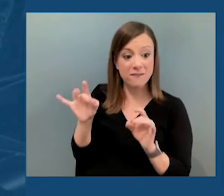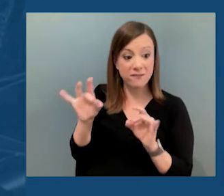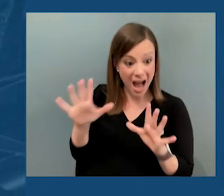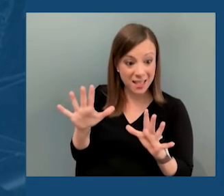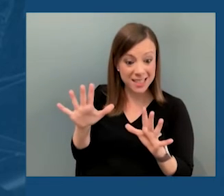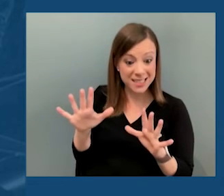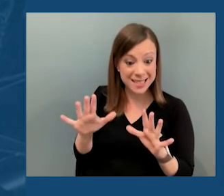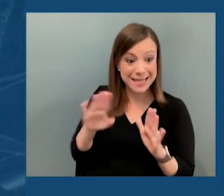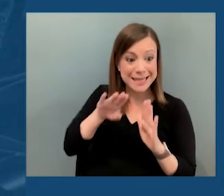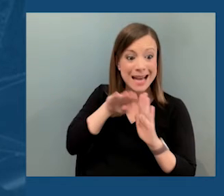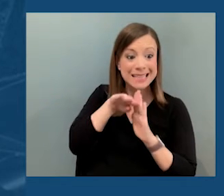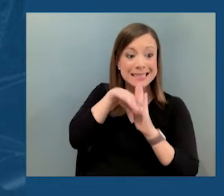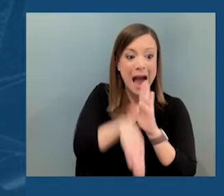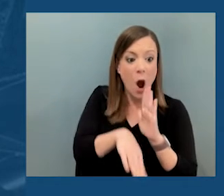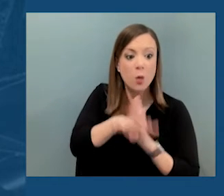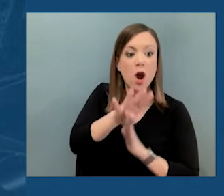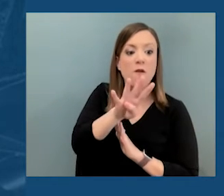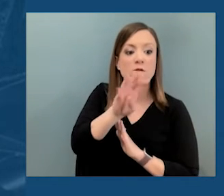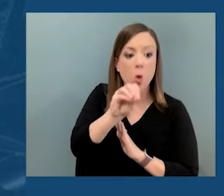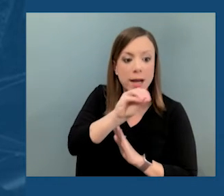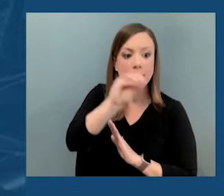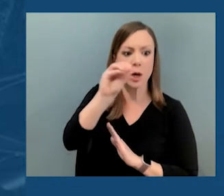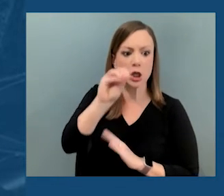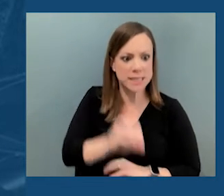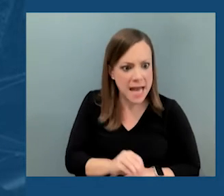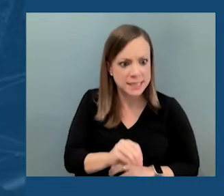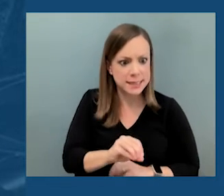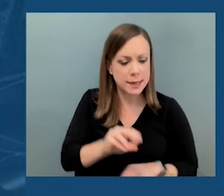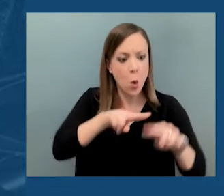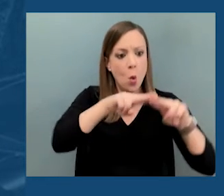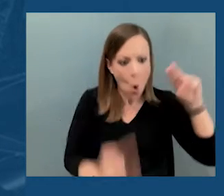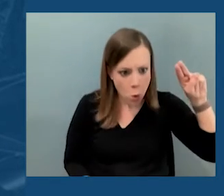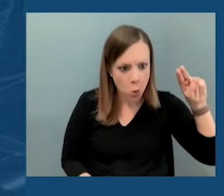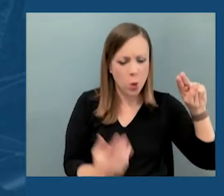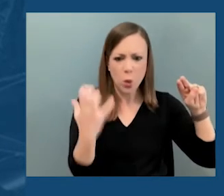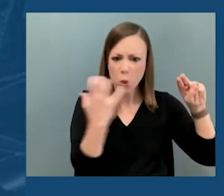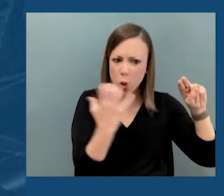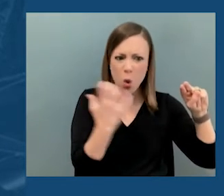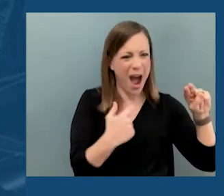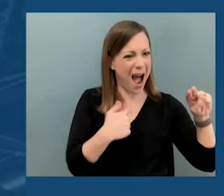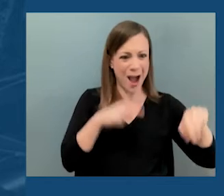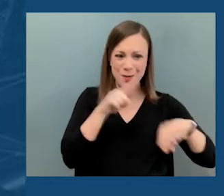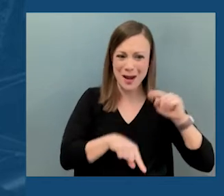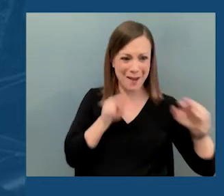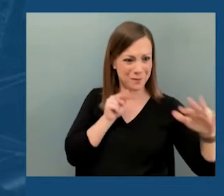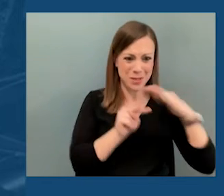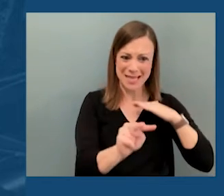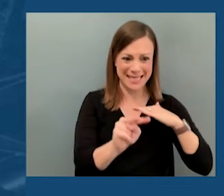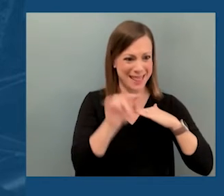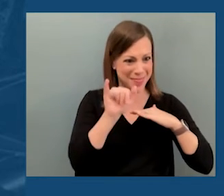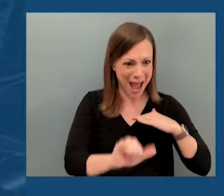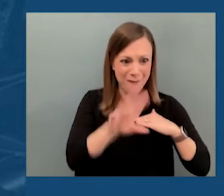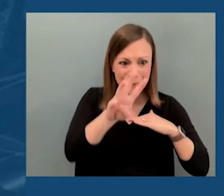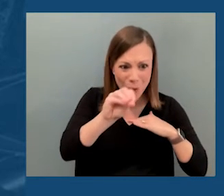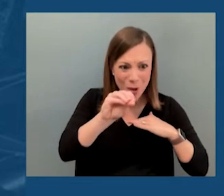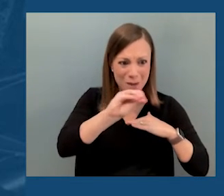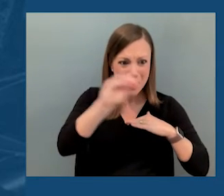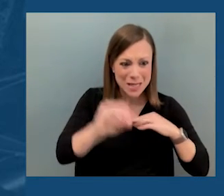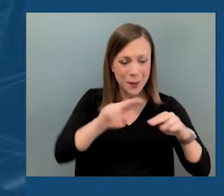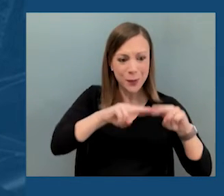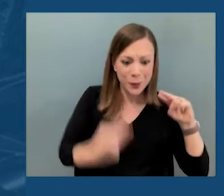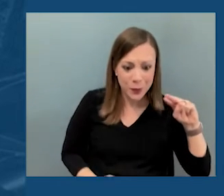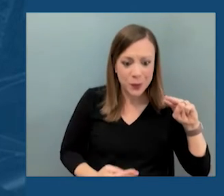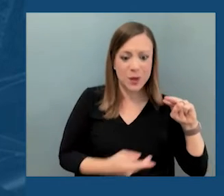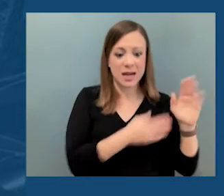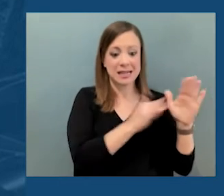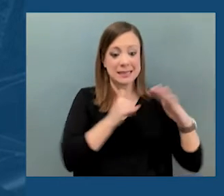City. I'm not sure I could have predicted it would be down 40% that short time ago, but it is. Subway crime, Jana Lieber has leaned hard